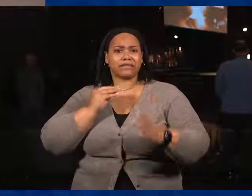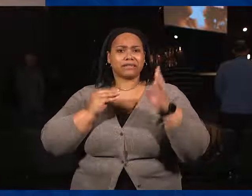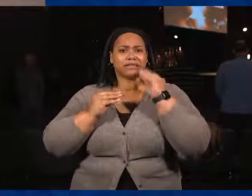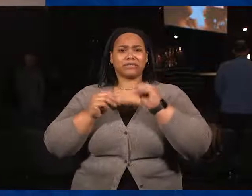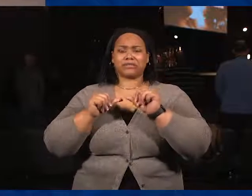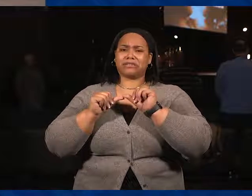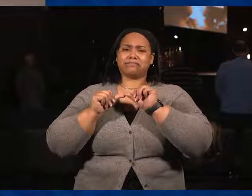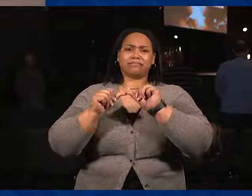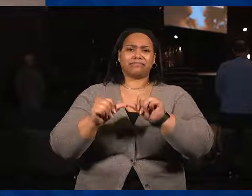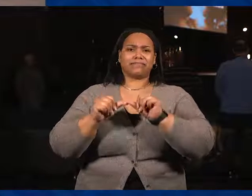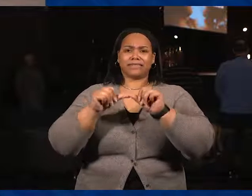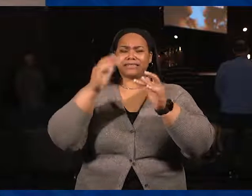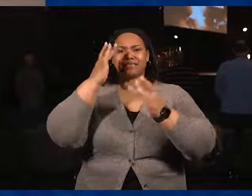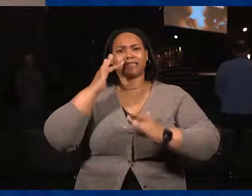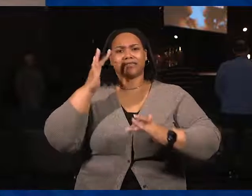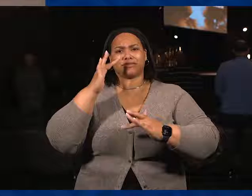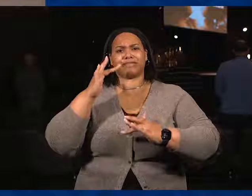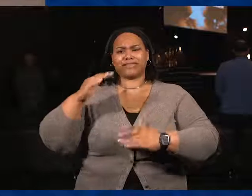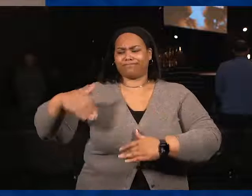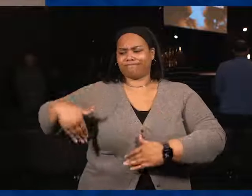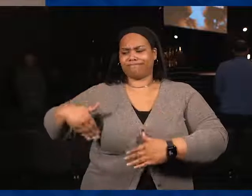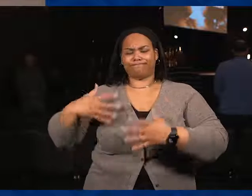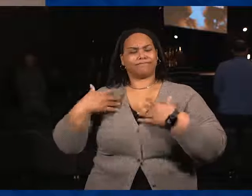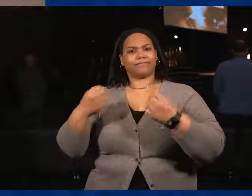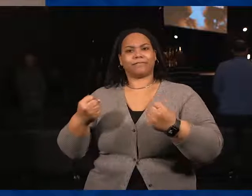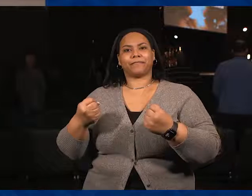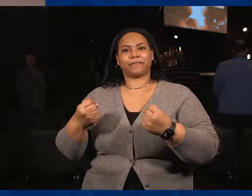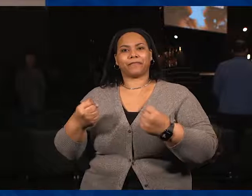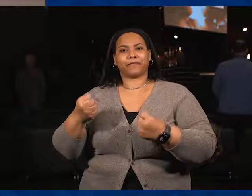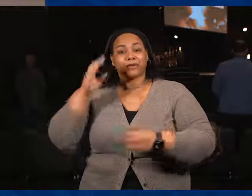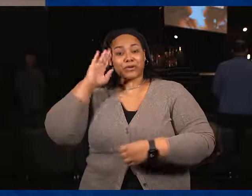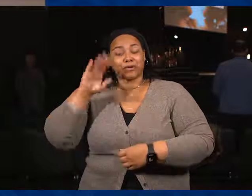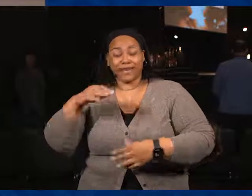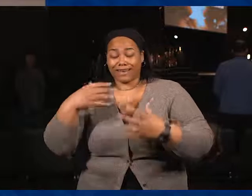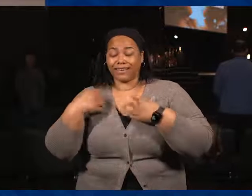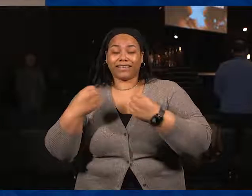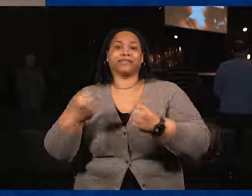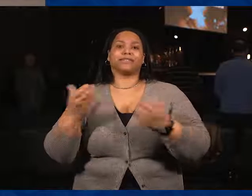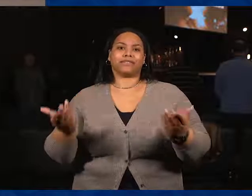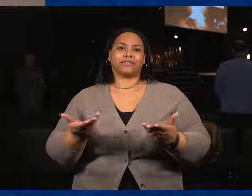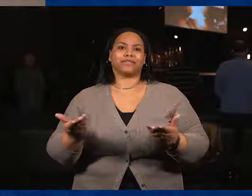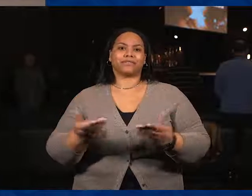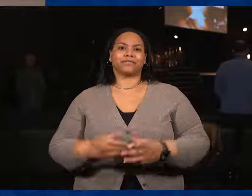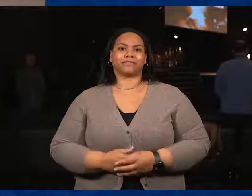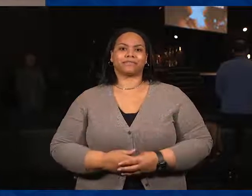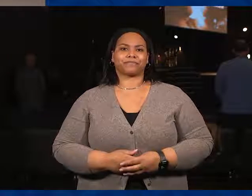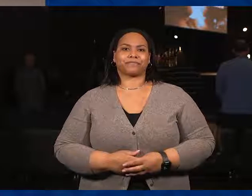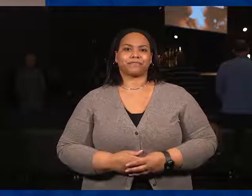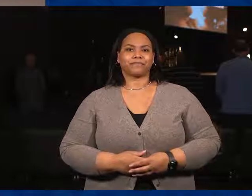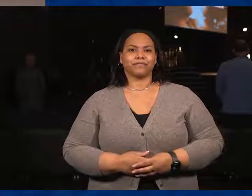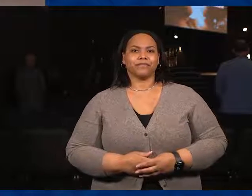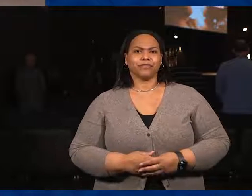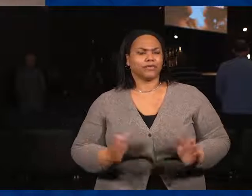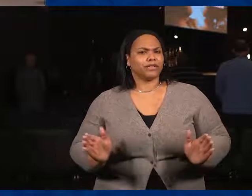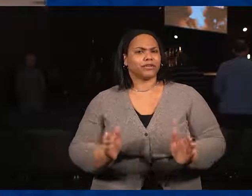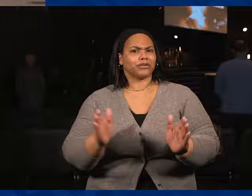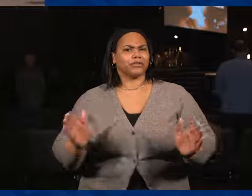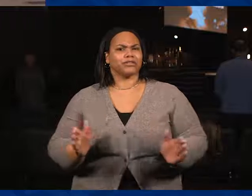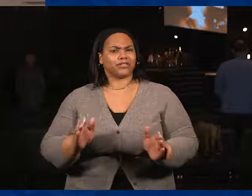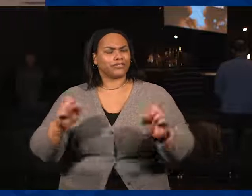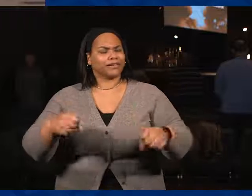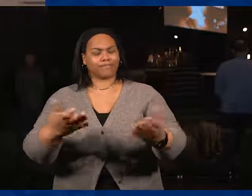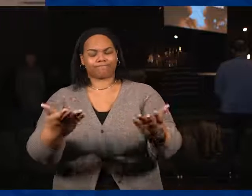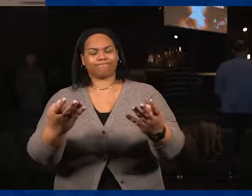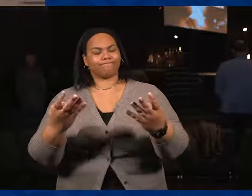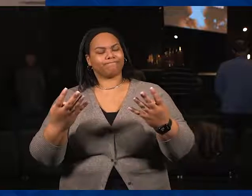condition that has not been healed. There's healing that's available in the house. We want to encourage you to come forward, you can start to